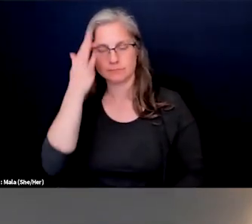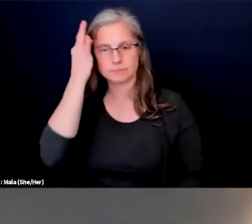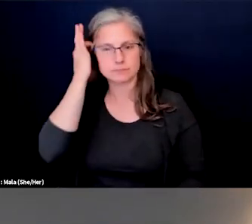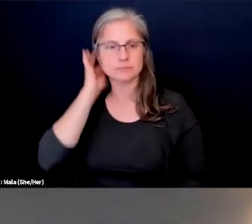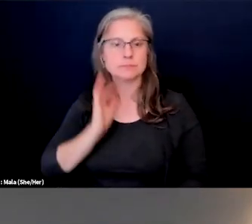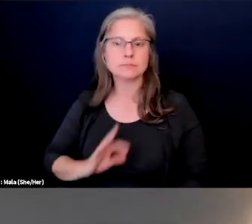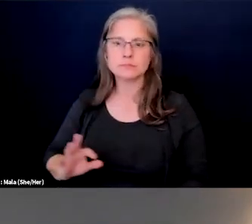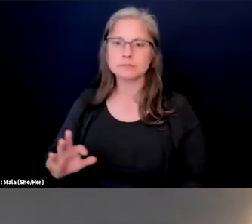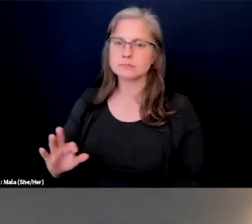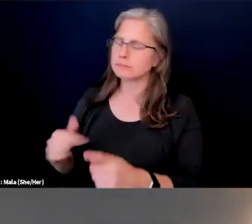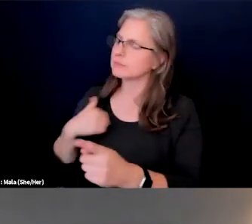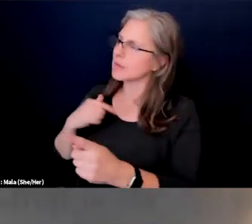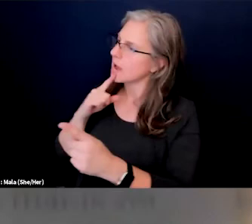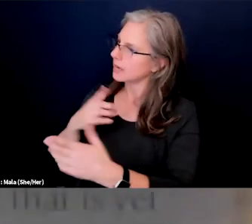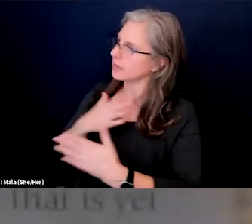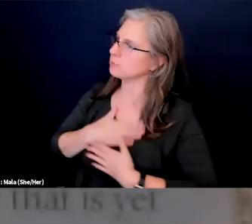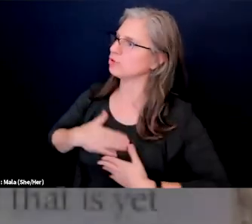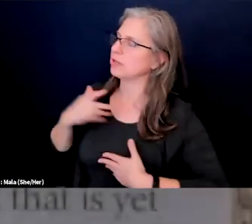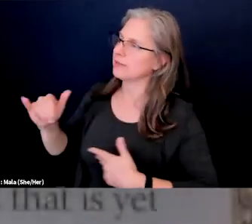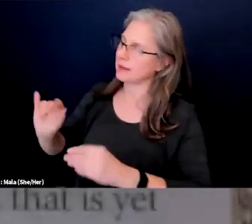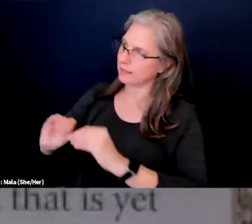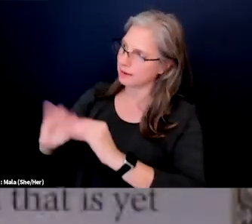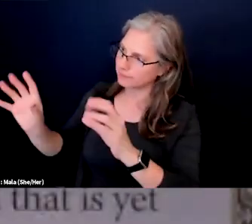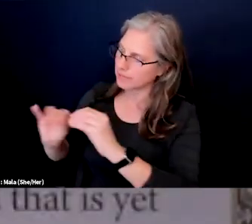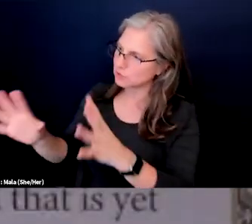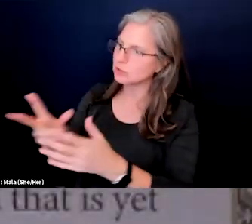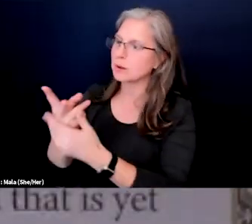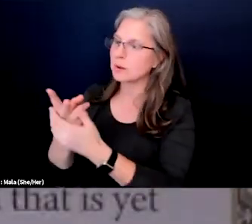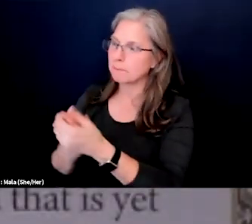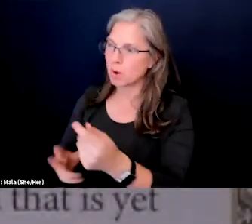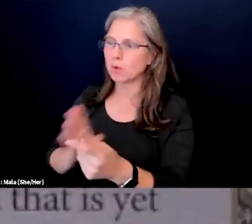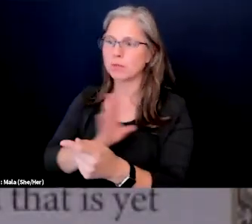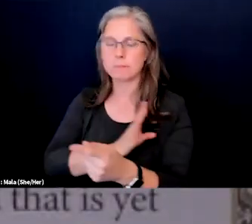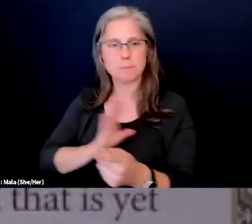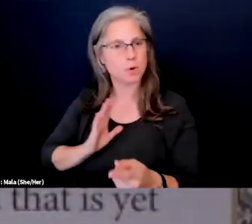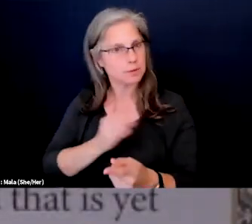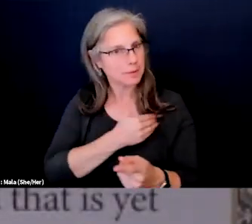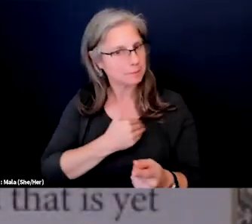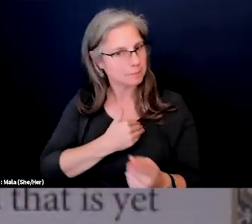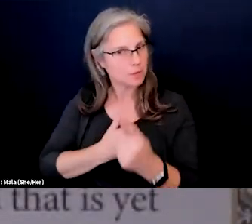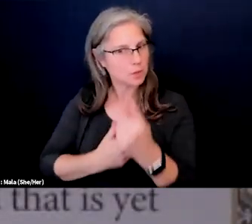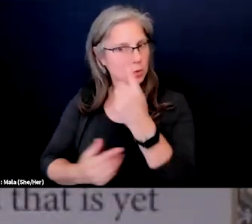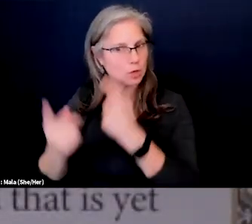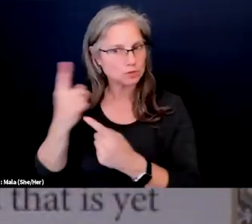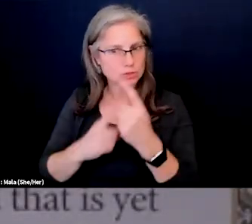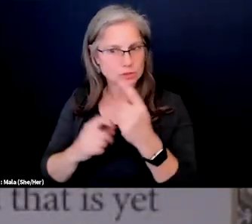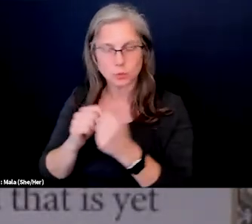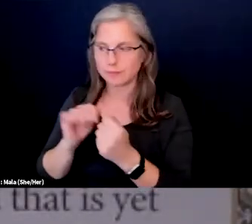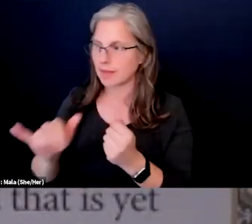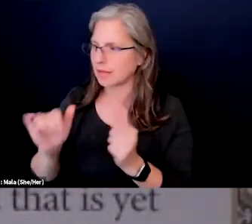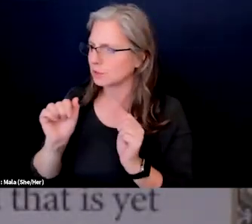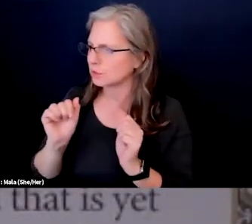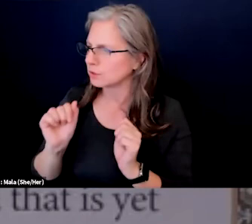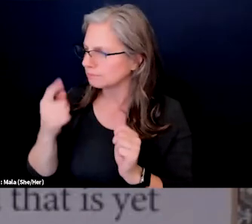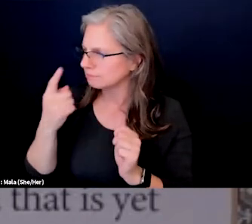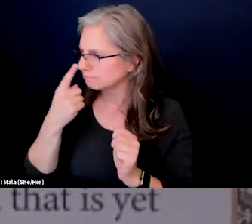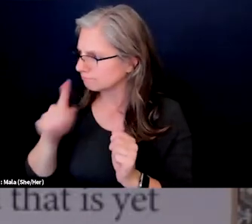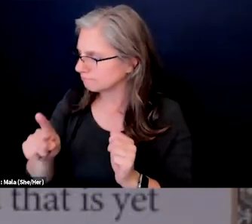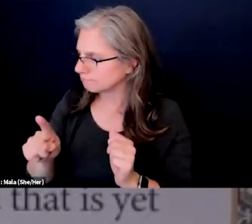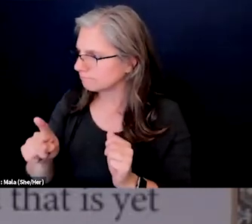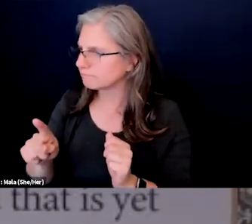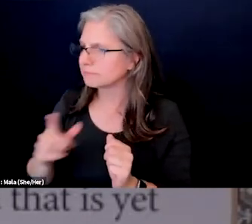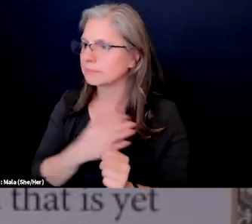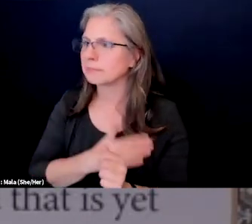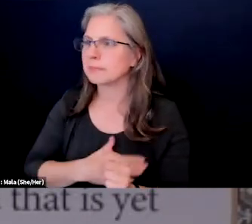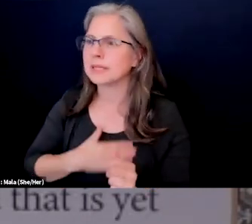I really appreciate that clarification and both the board member questions. With that, could you please, Mr. Rouse, put